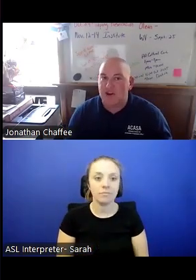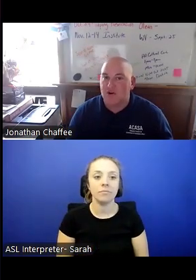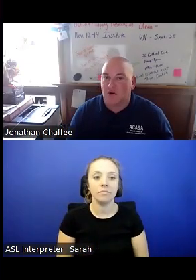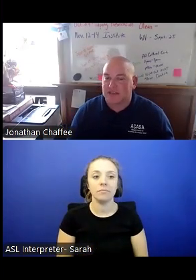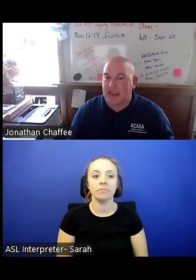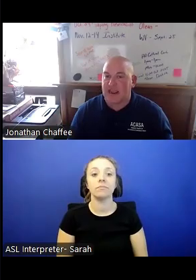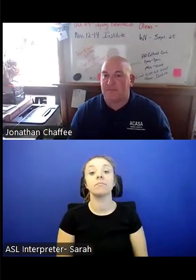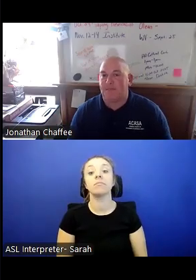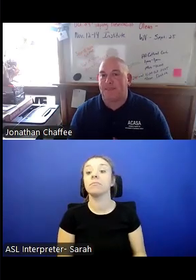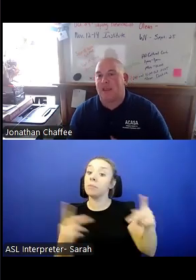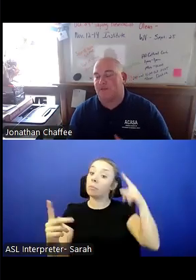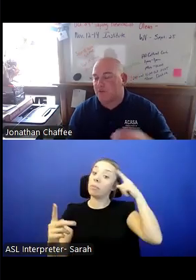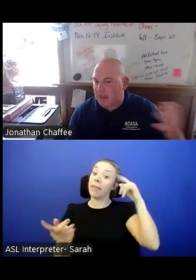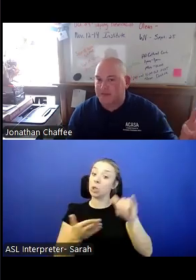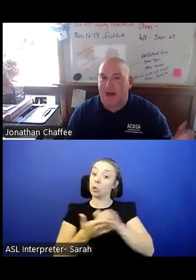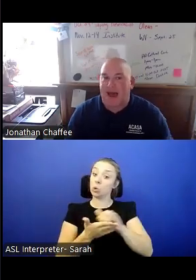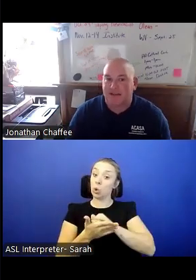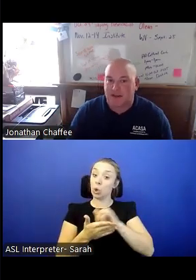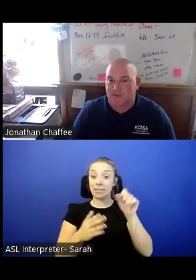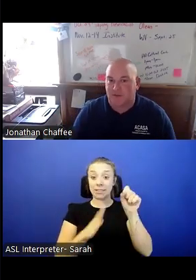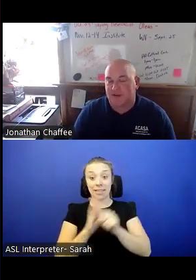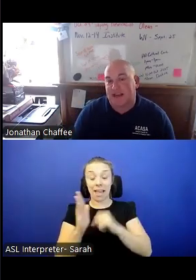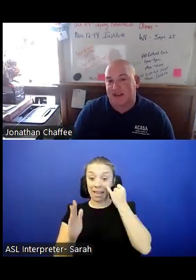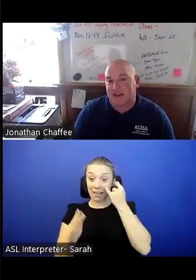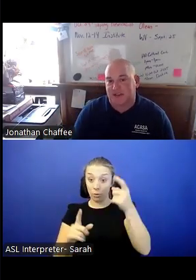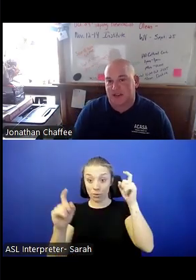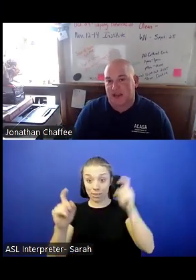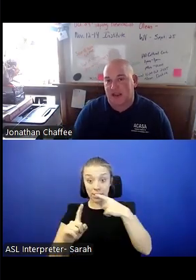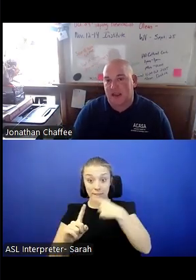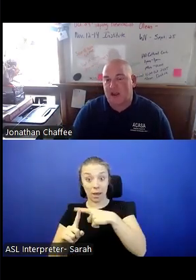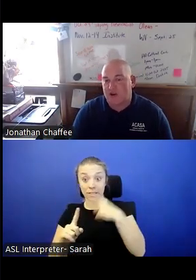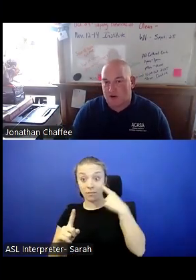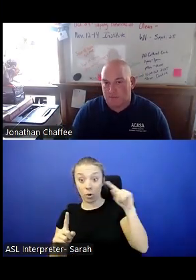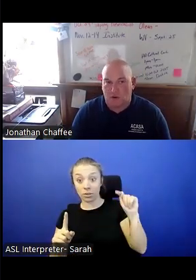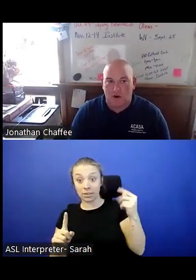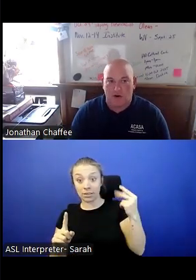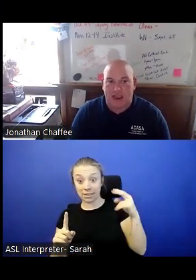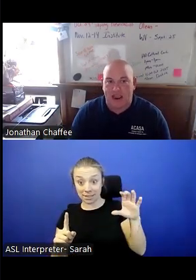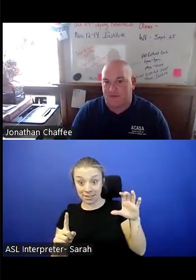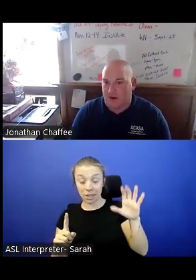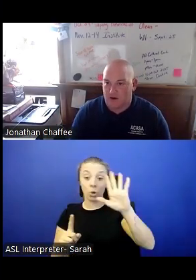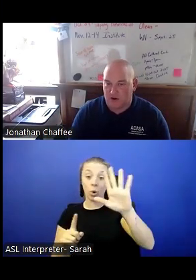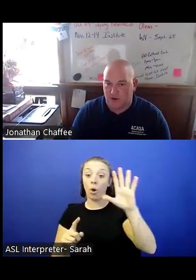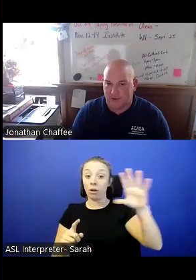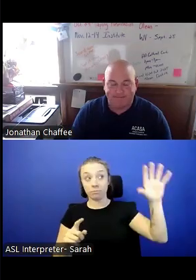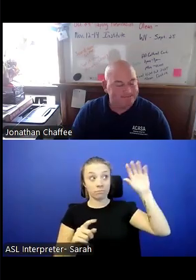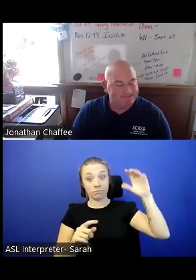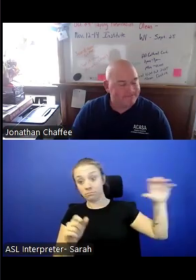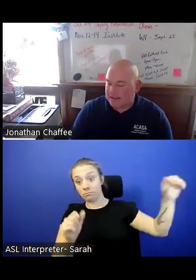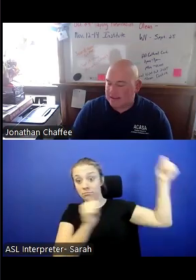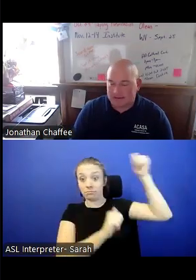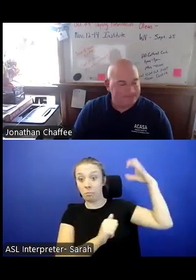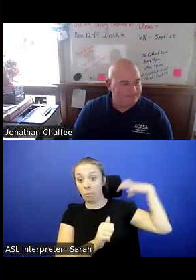that in New York State, if you test positive for THC, your employer can't fire you.